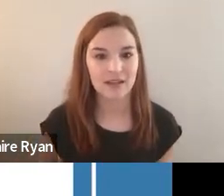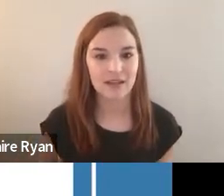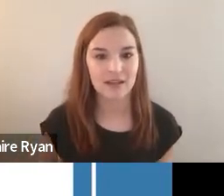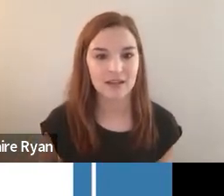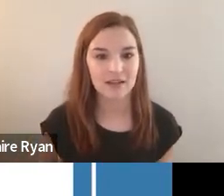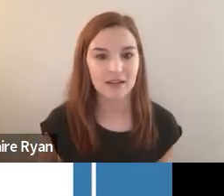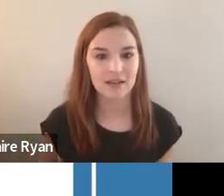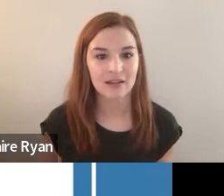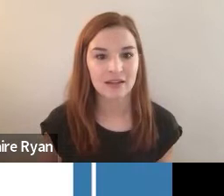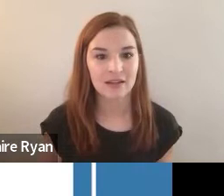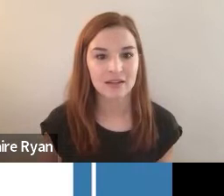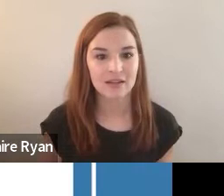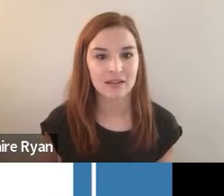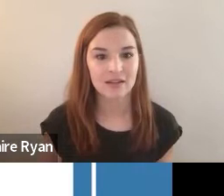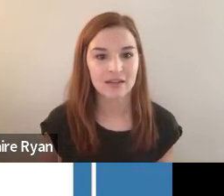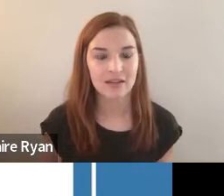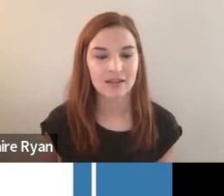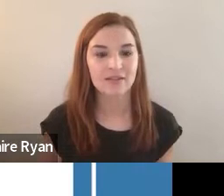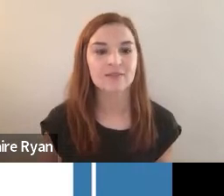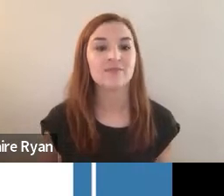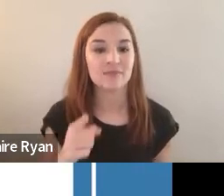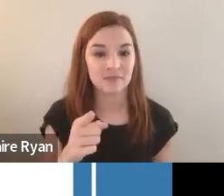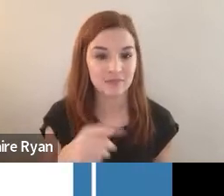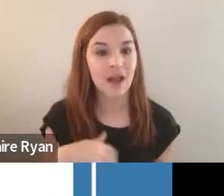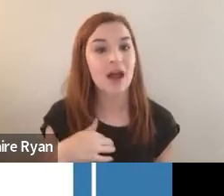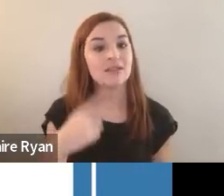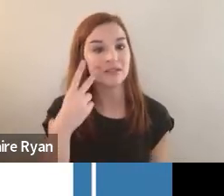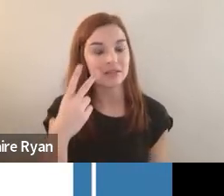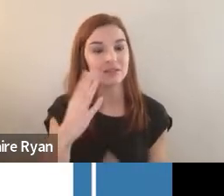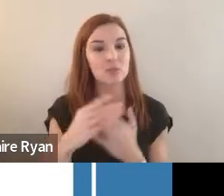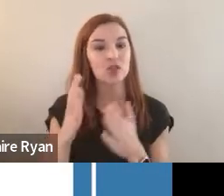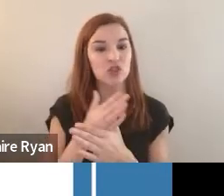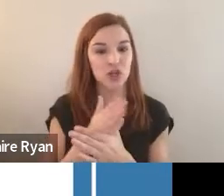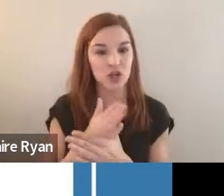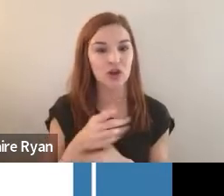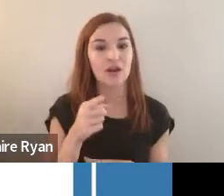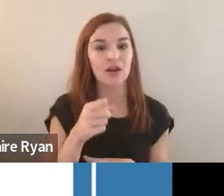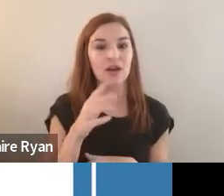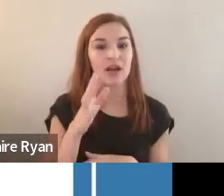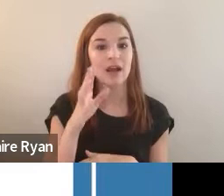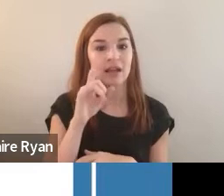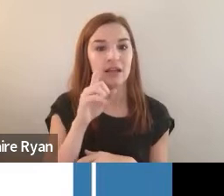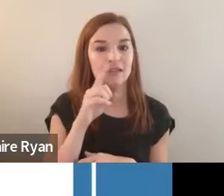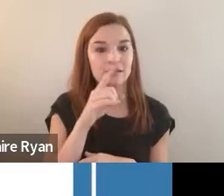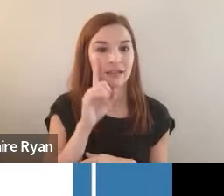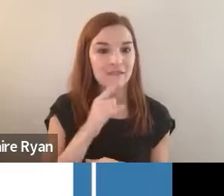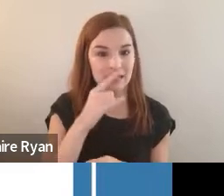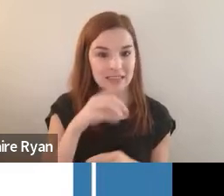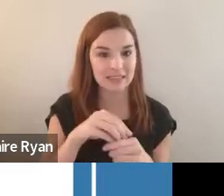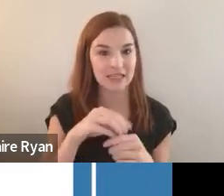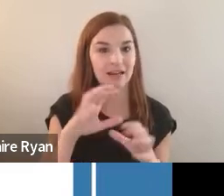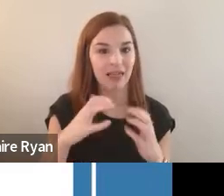that what happens with these adverse childhood experiences definitely affects the outcome of their